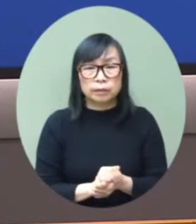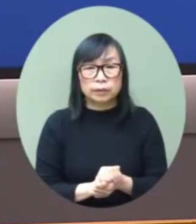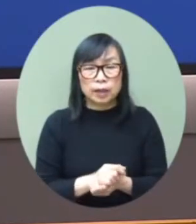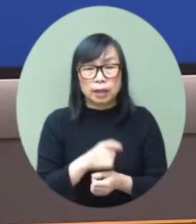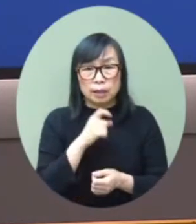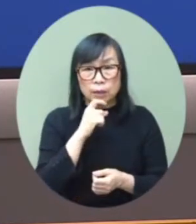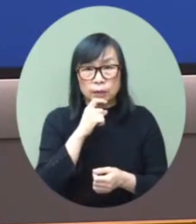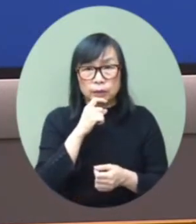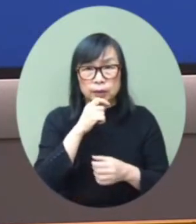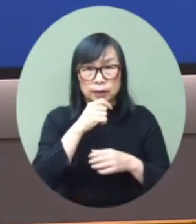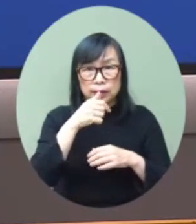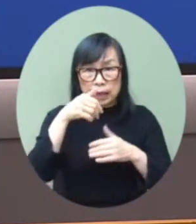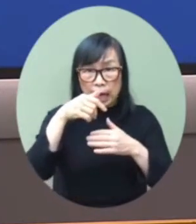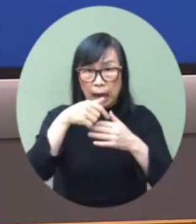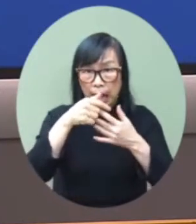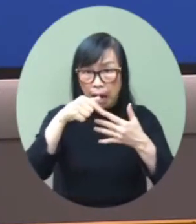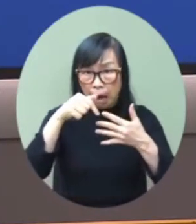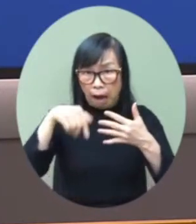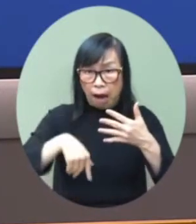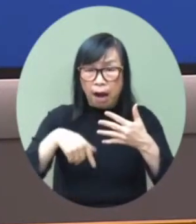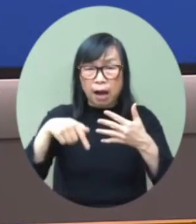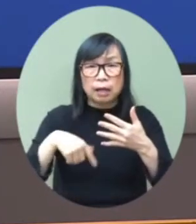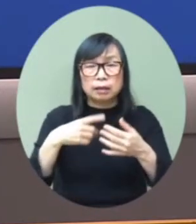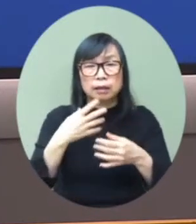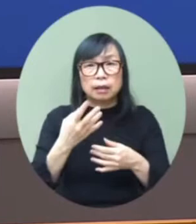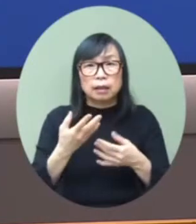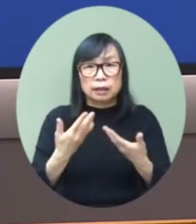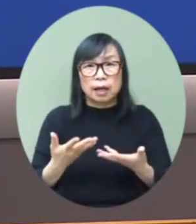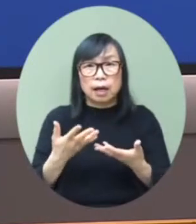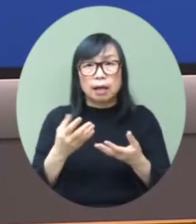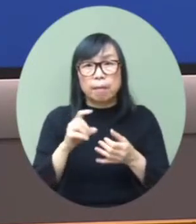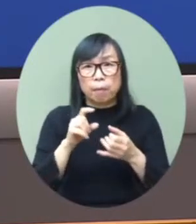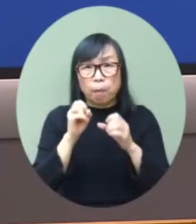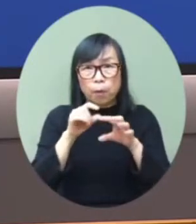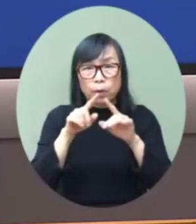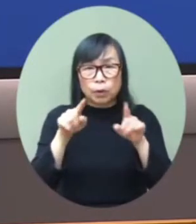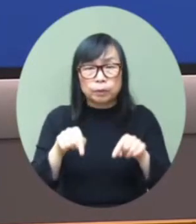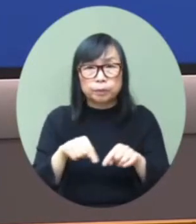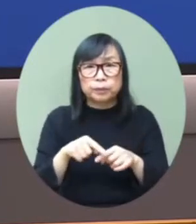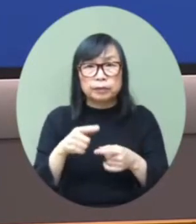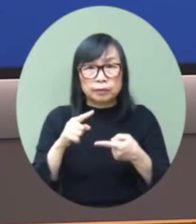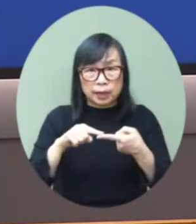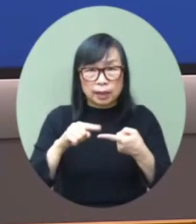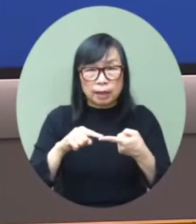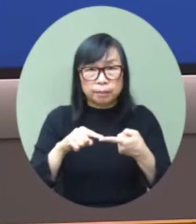7 days. Here are my observations.